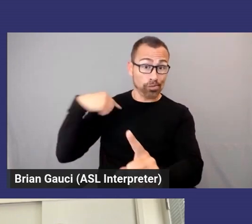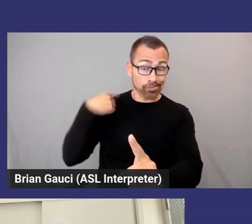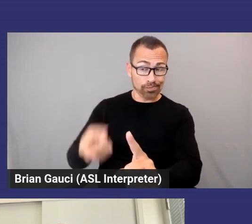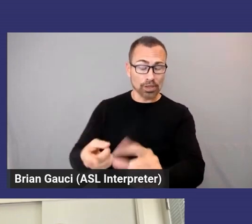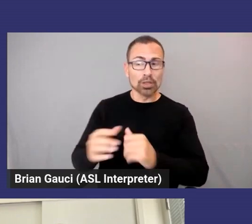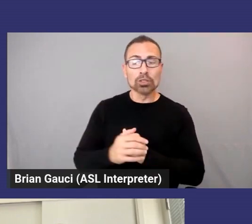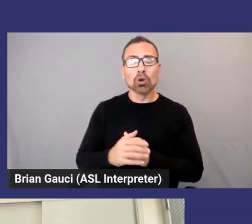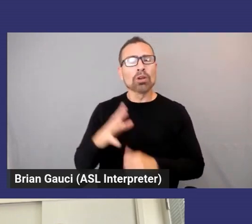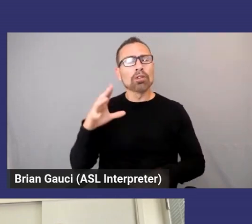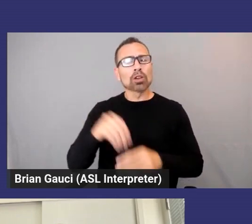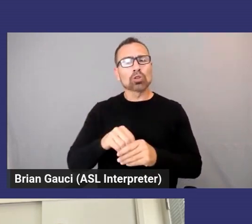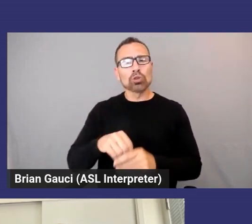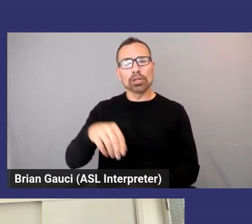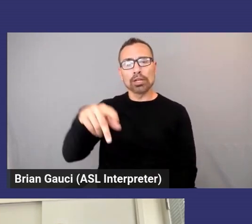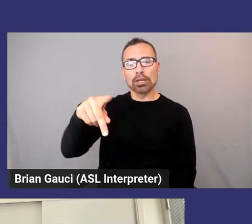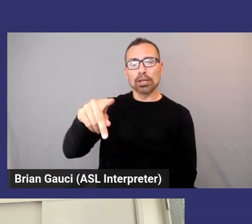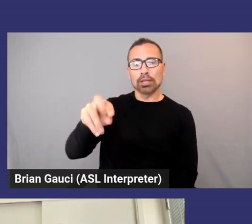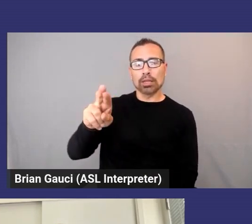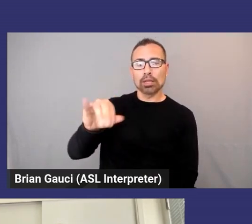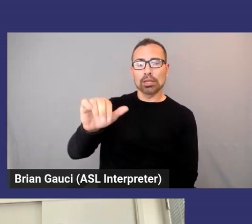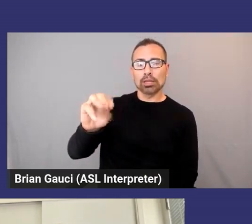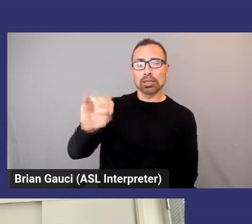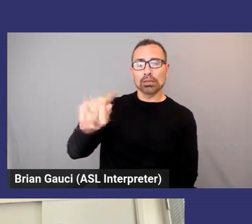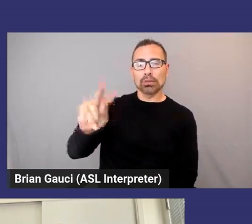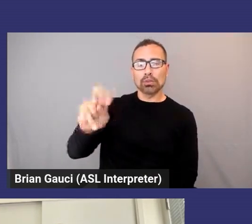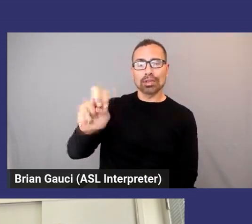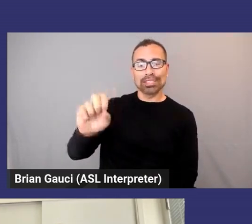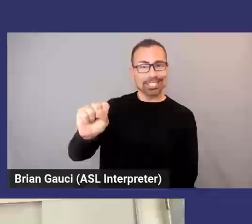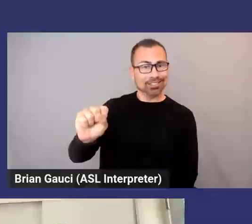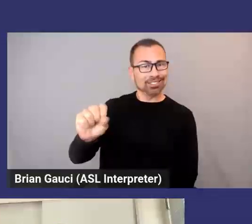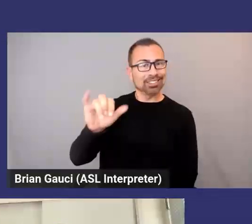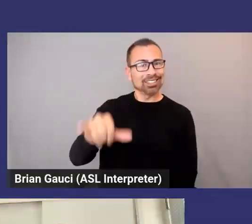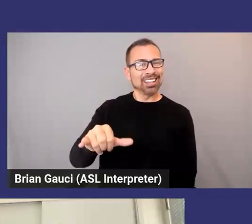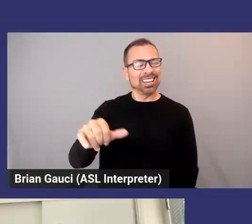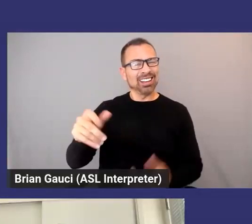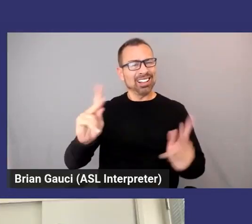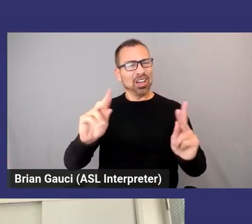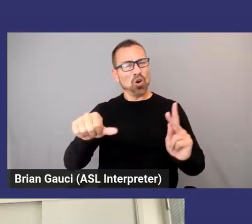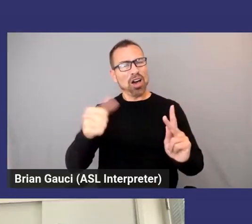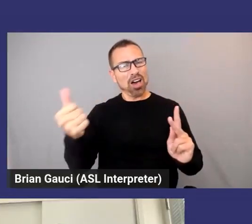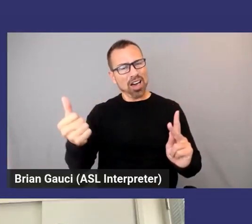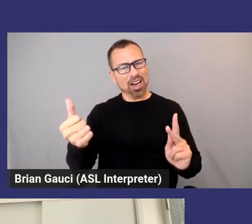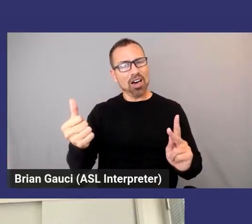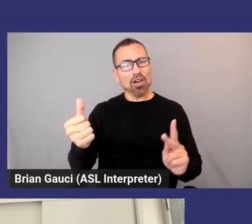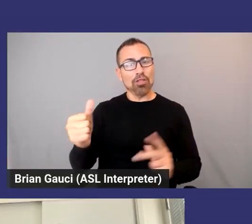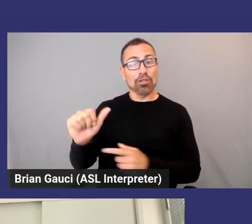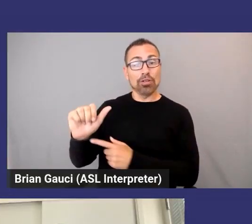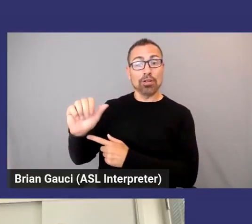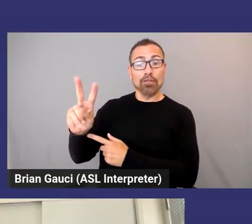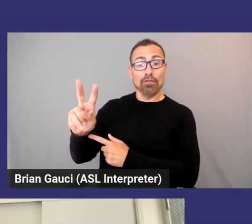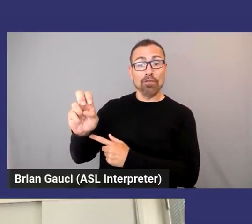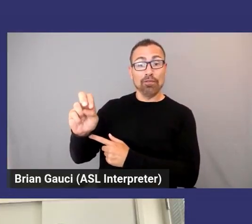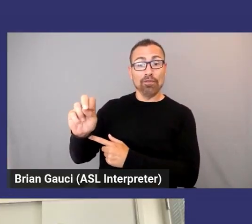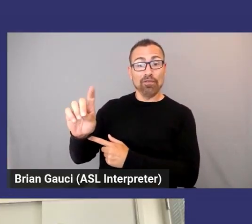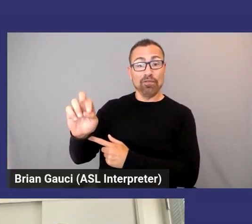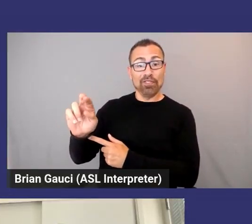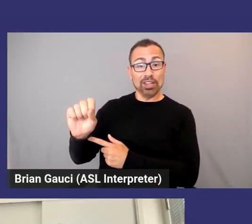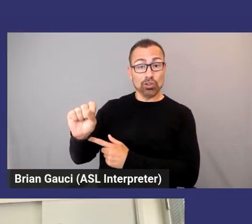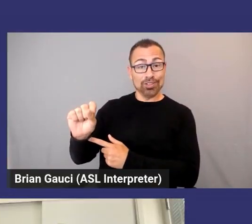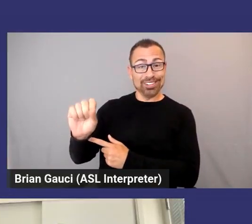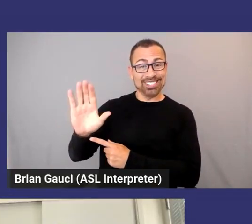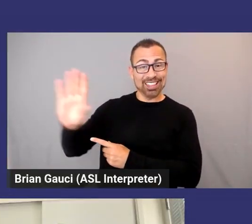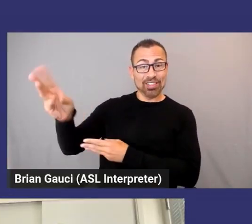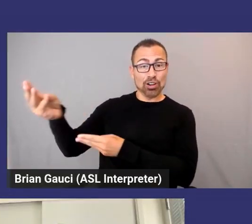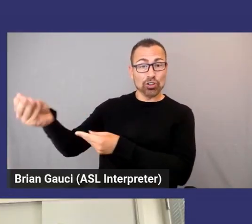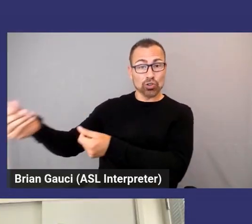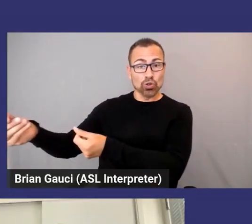primitives that allow these other vendors to kind of bring their solutions to us, and they can empower